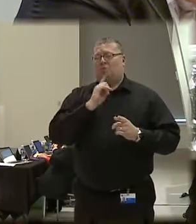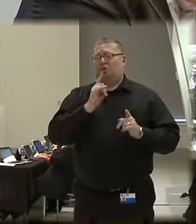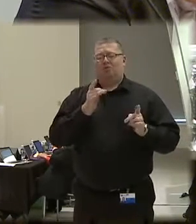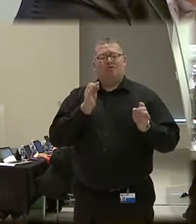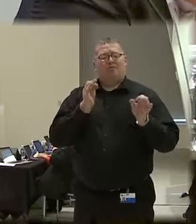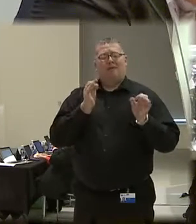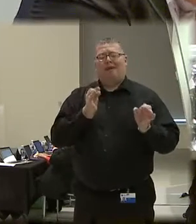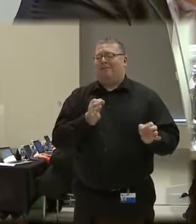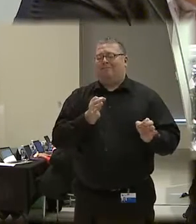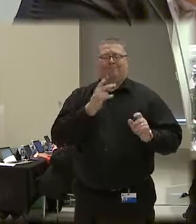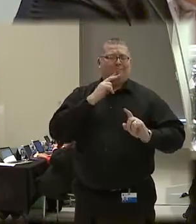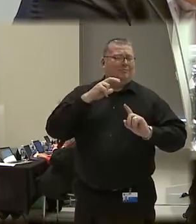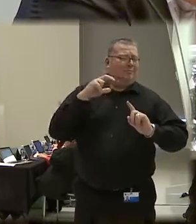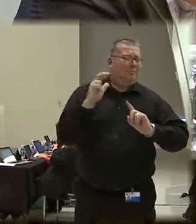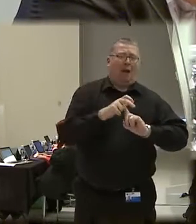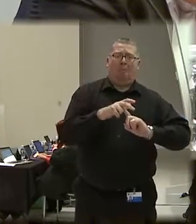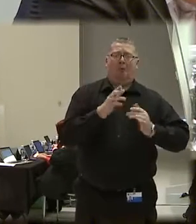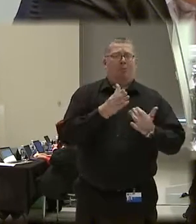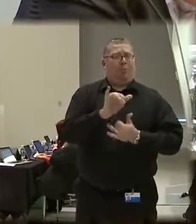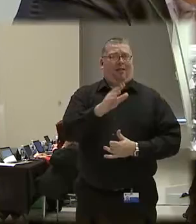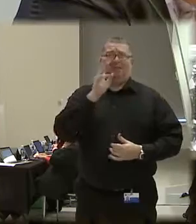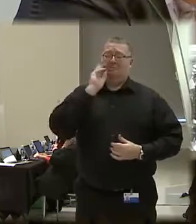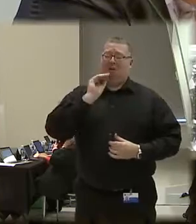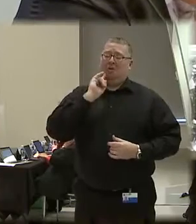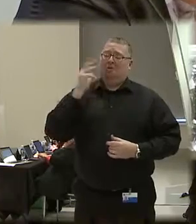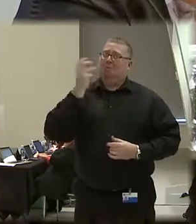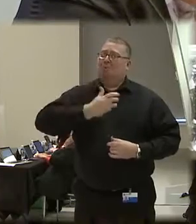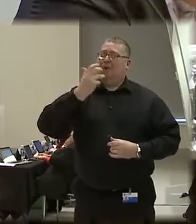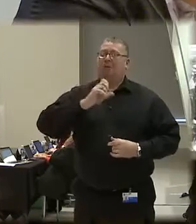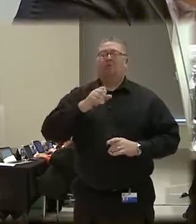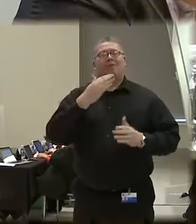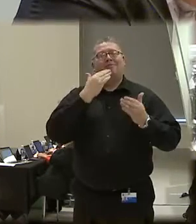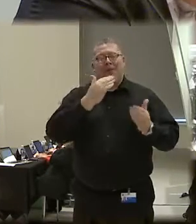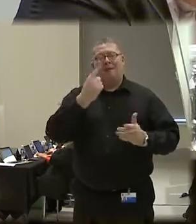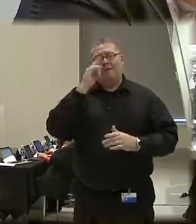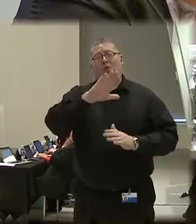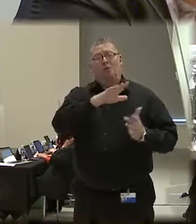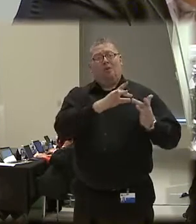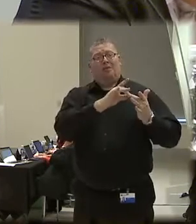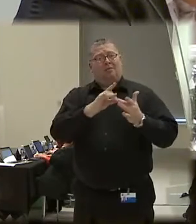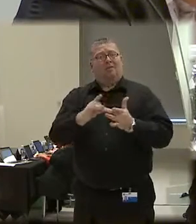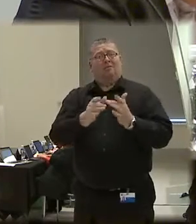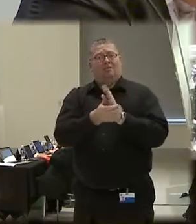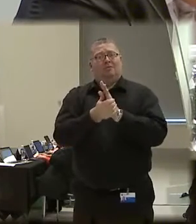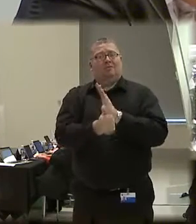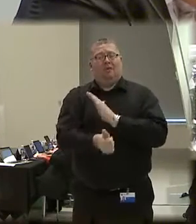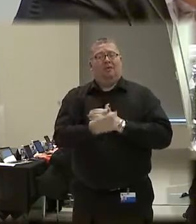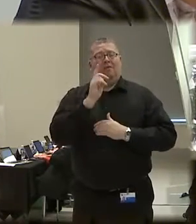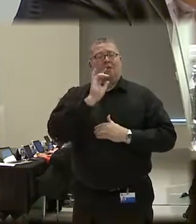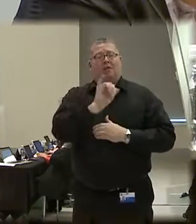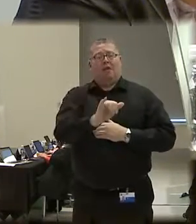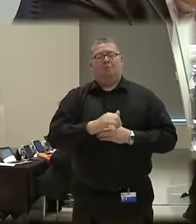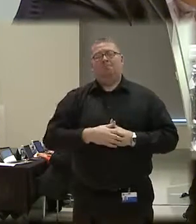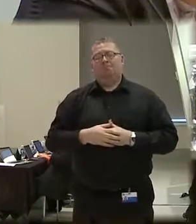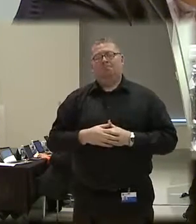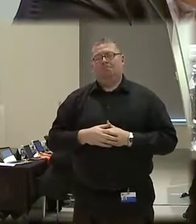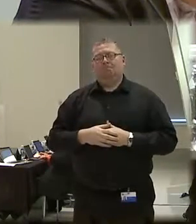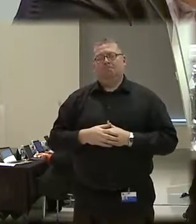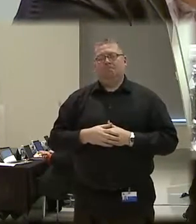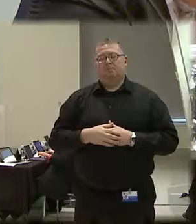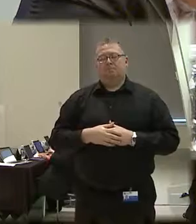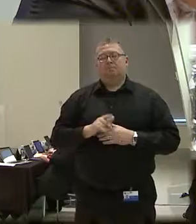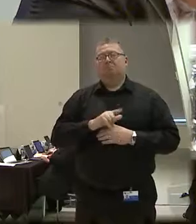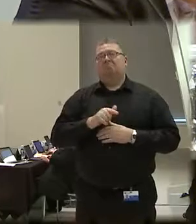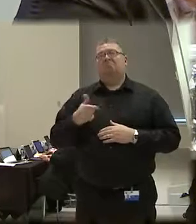excellent all the way through. And so thank you for your leadership and your forward thinking on